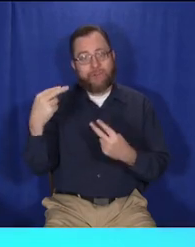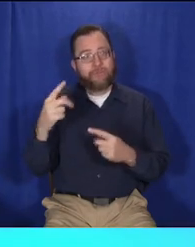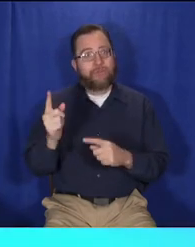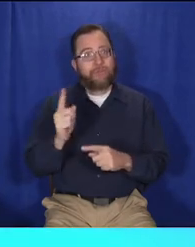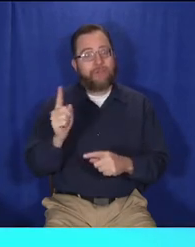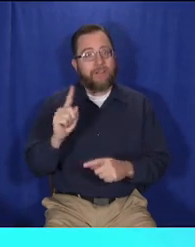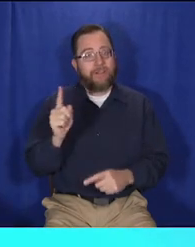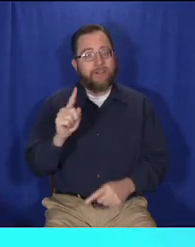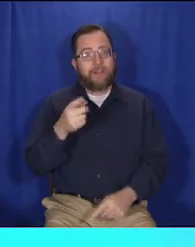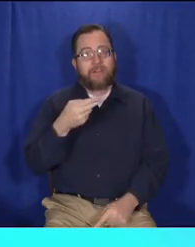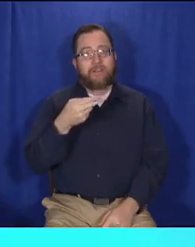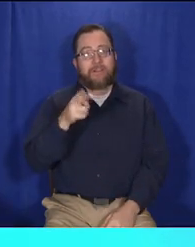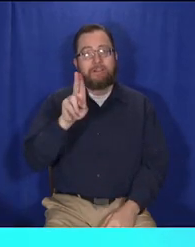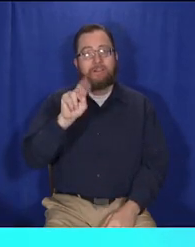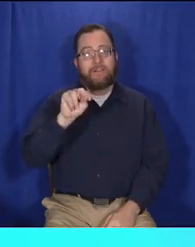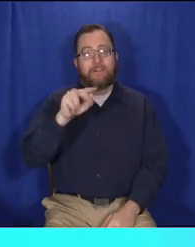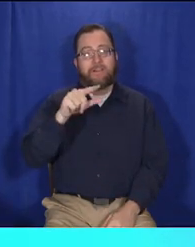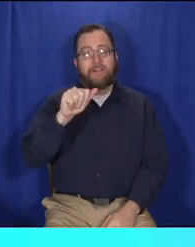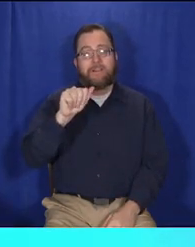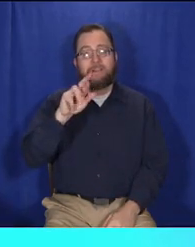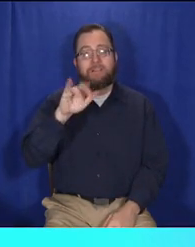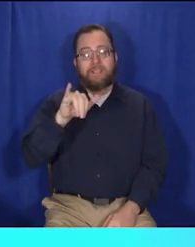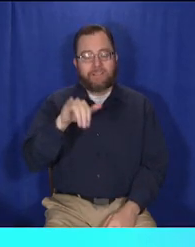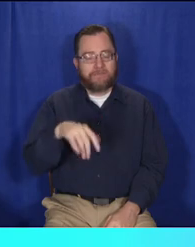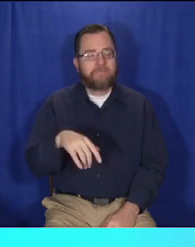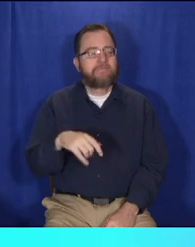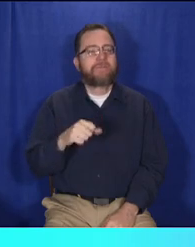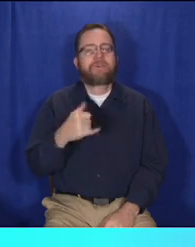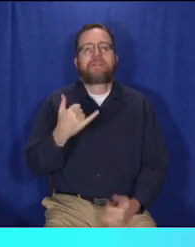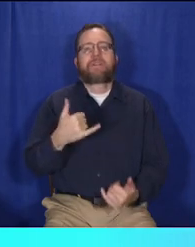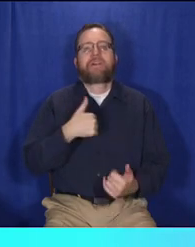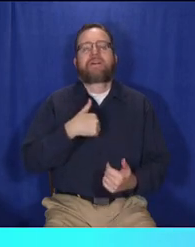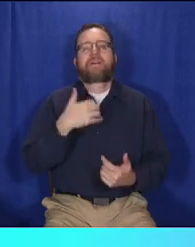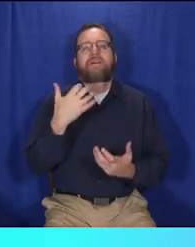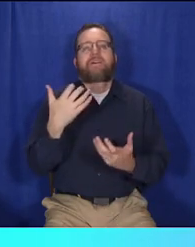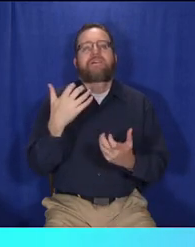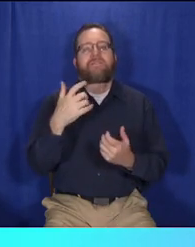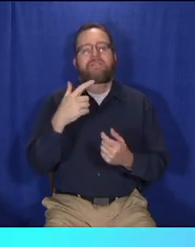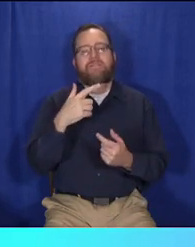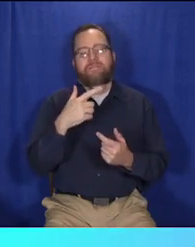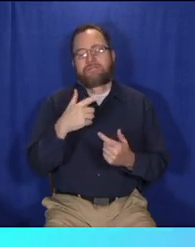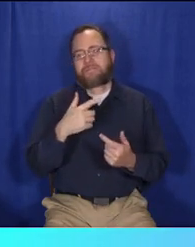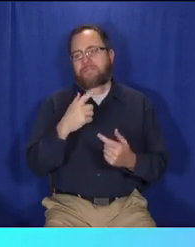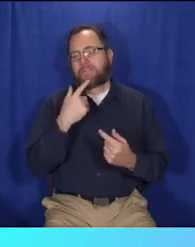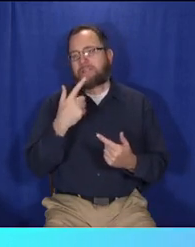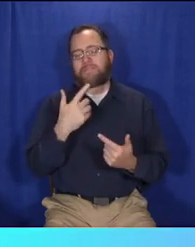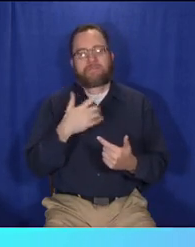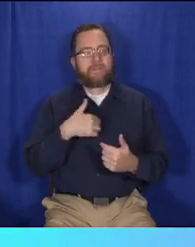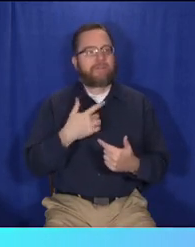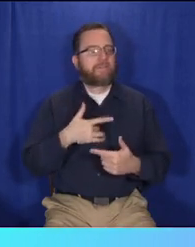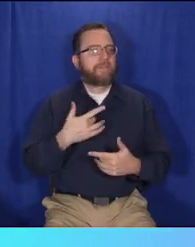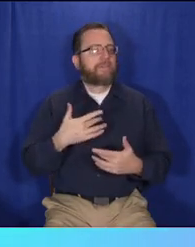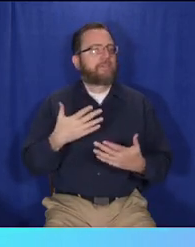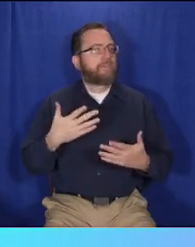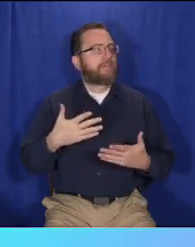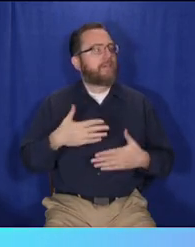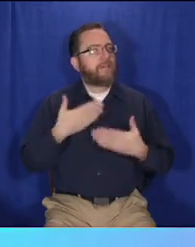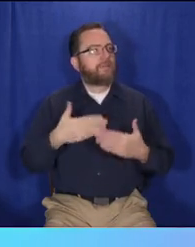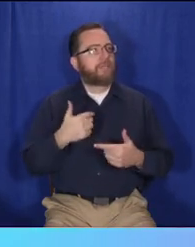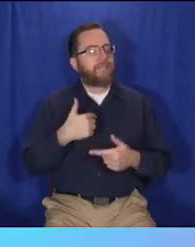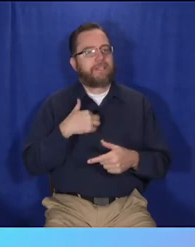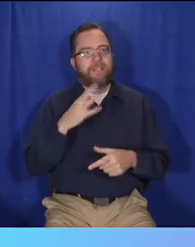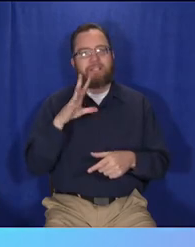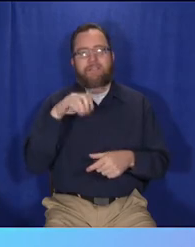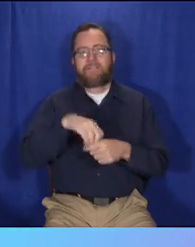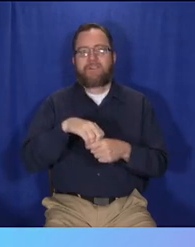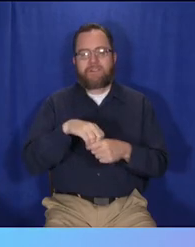is Victoria, and I am privileged to be on staff with our Kids Quest ministry and work alongside awesome fellow